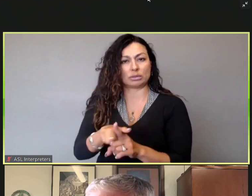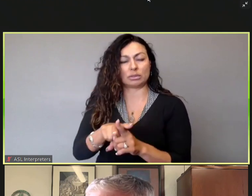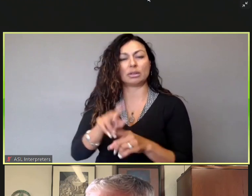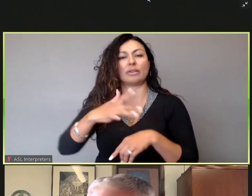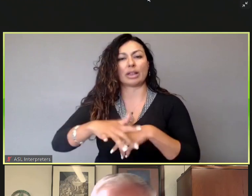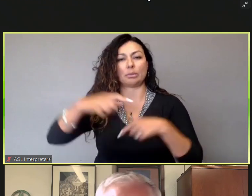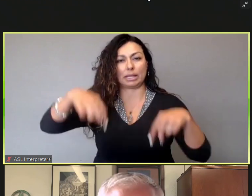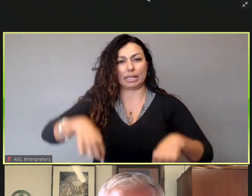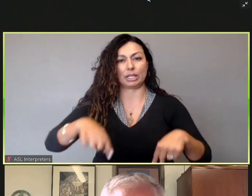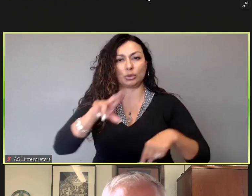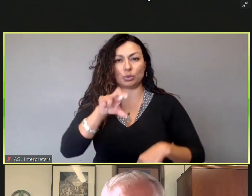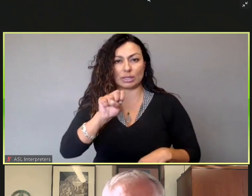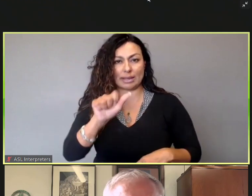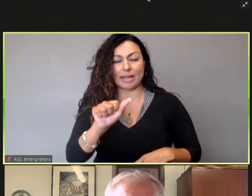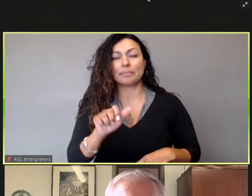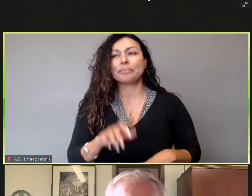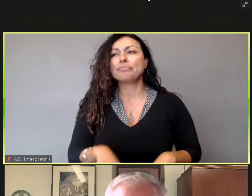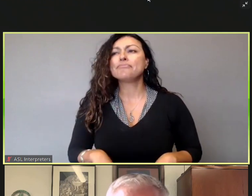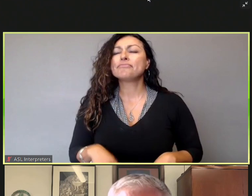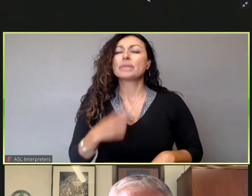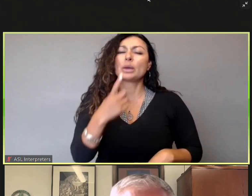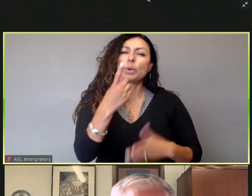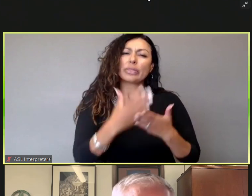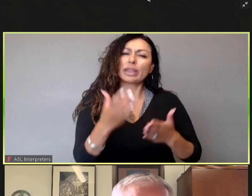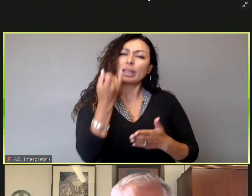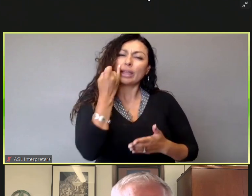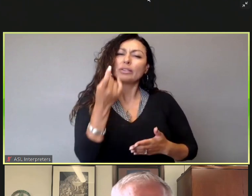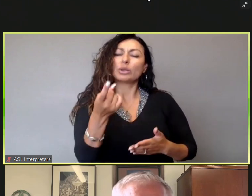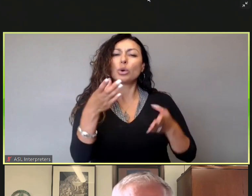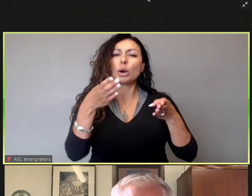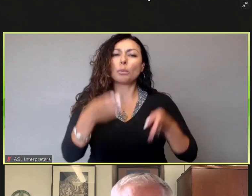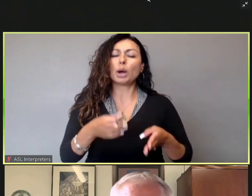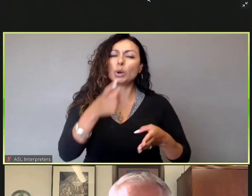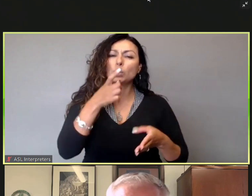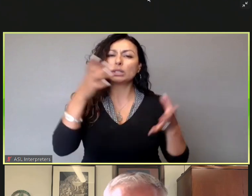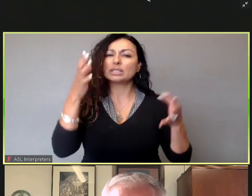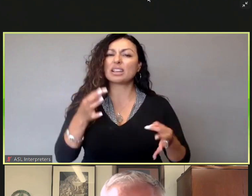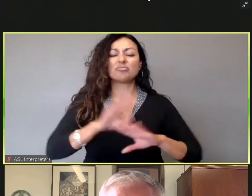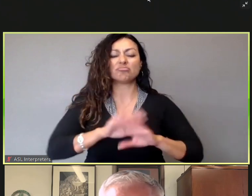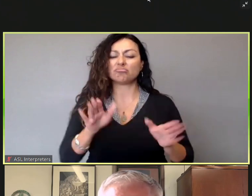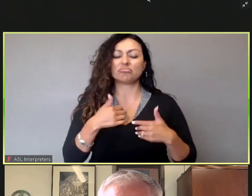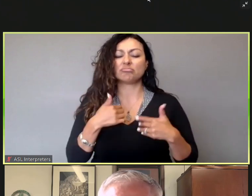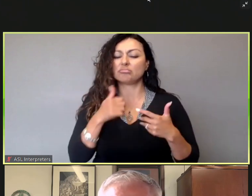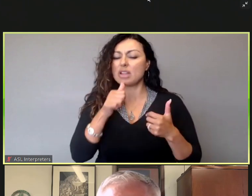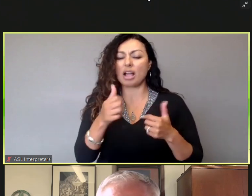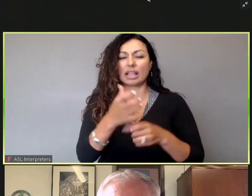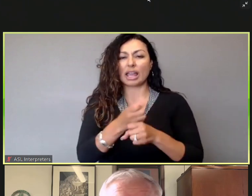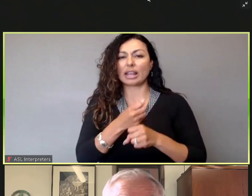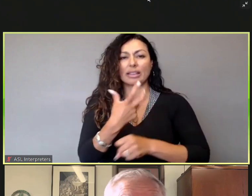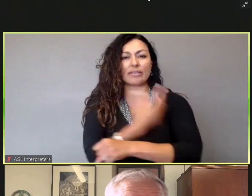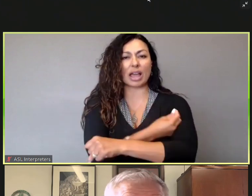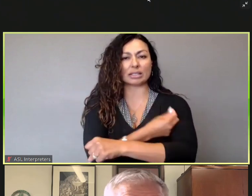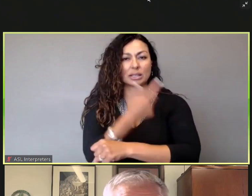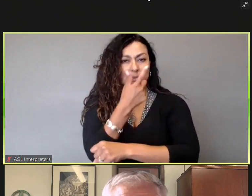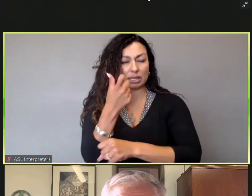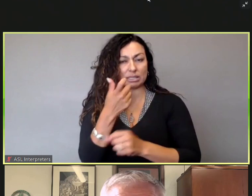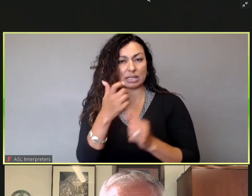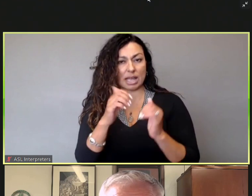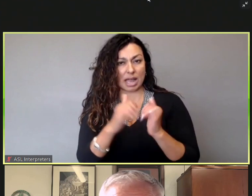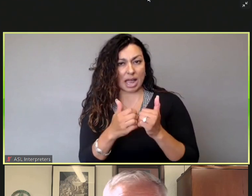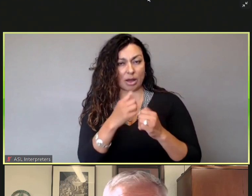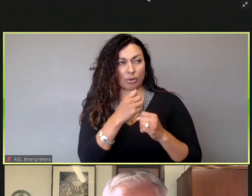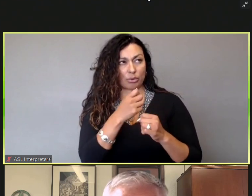States. The one thing, though, is if you're a person who's decided not to get the vaccine because of the way